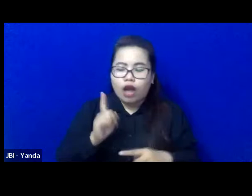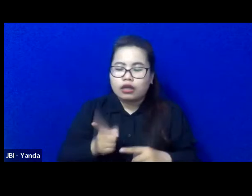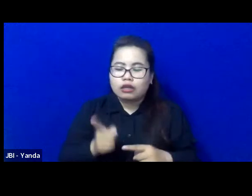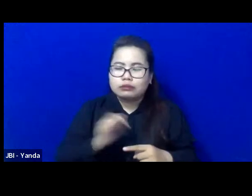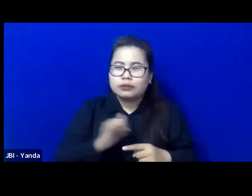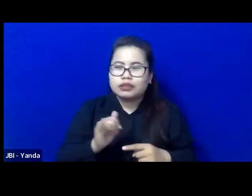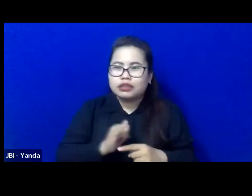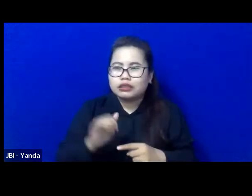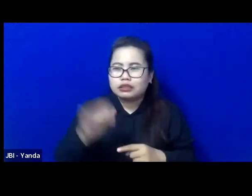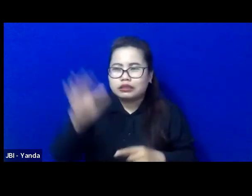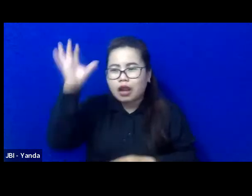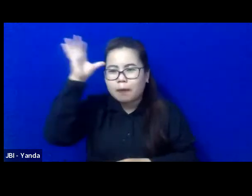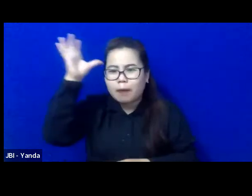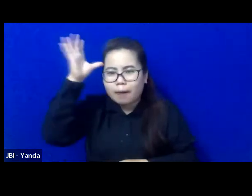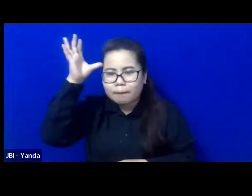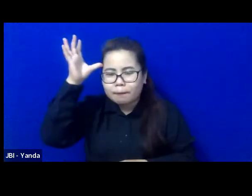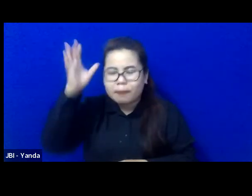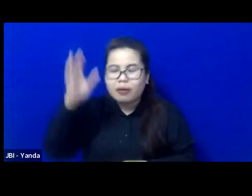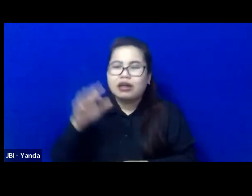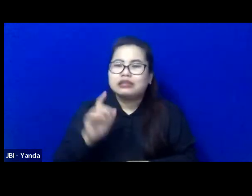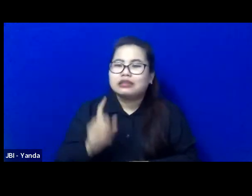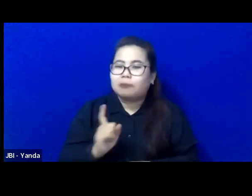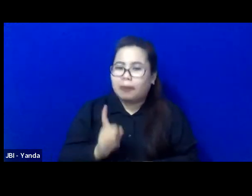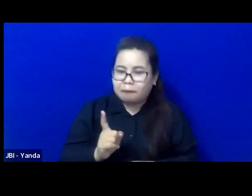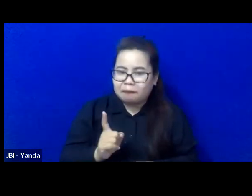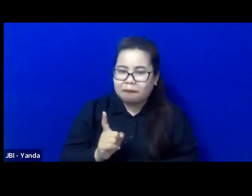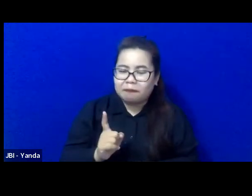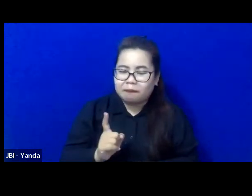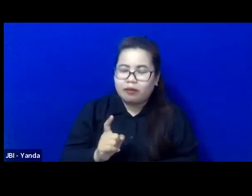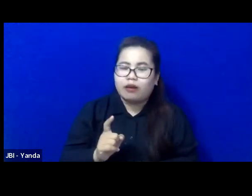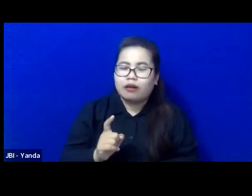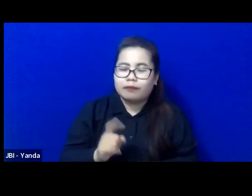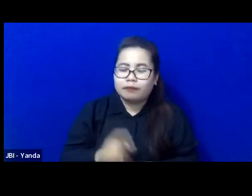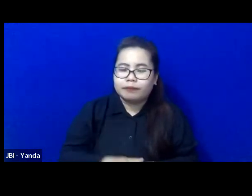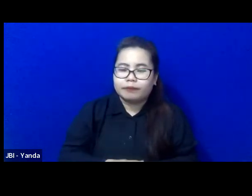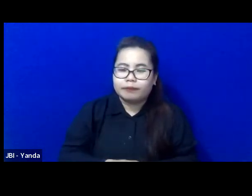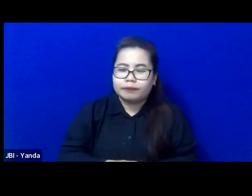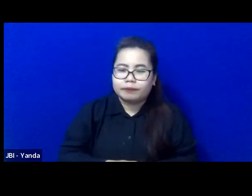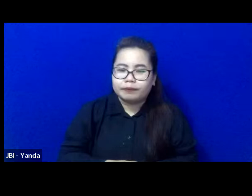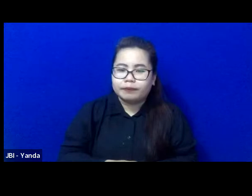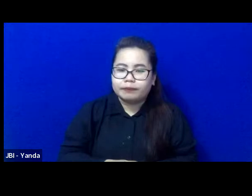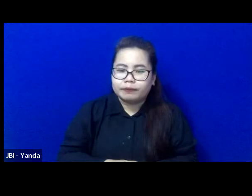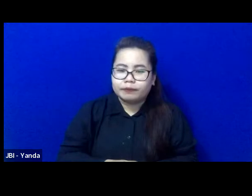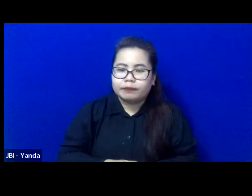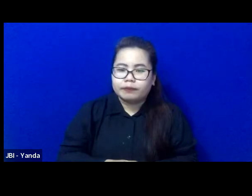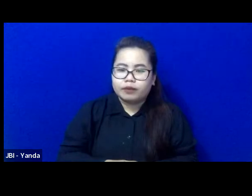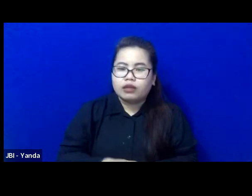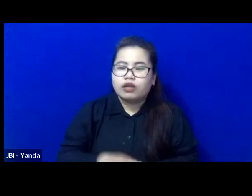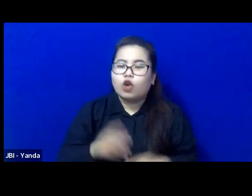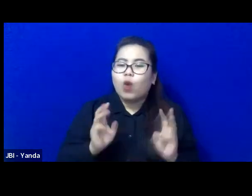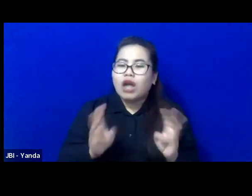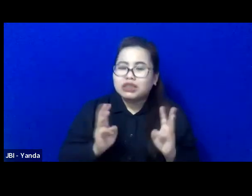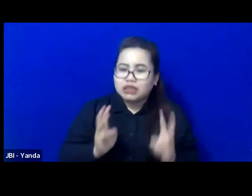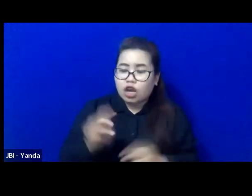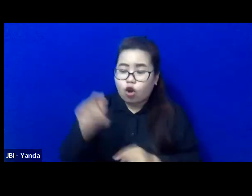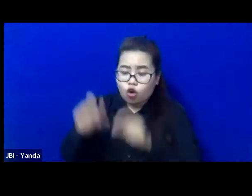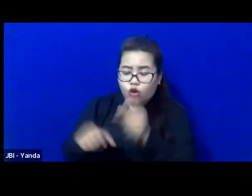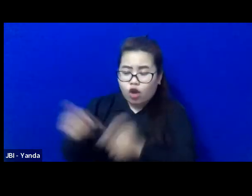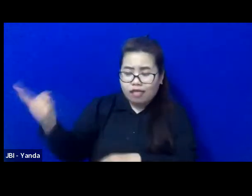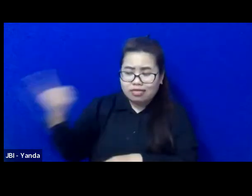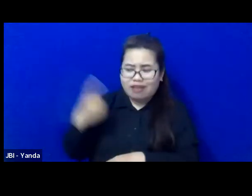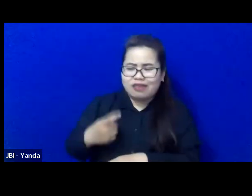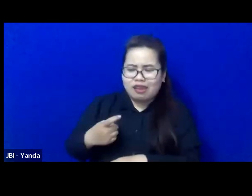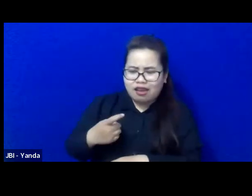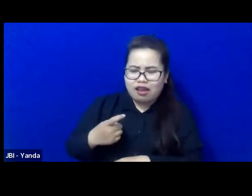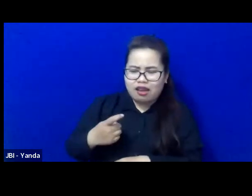when something happens, we always ask that question, why? We ask, what is it first? And then we ask, how much is it? Is this mild,